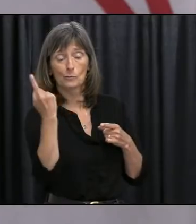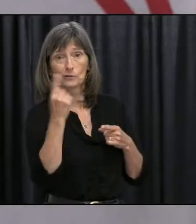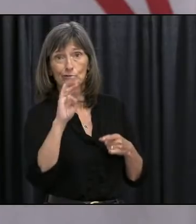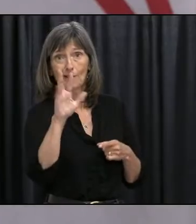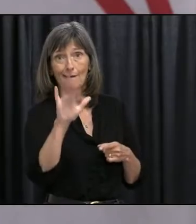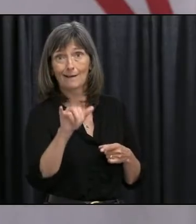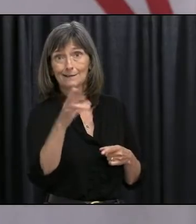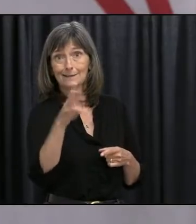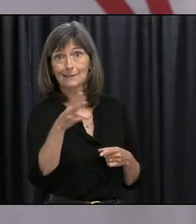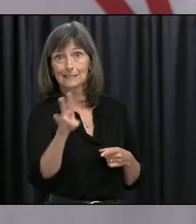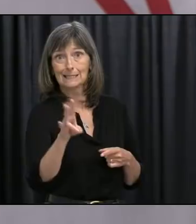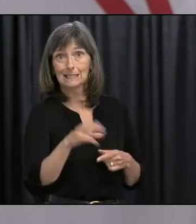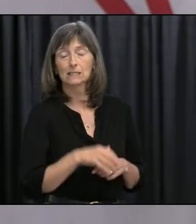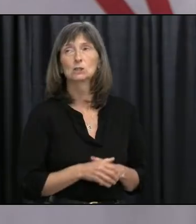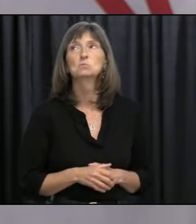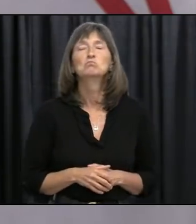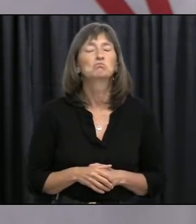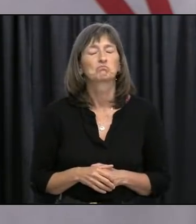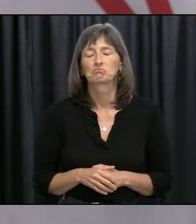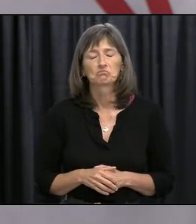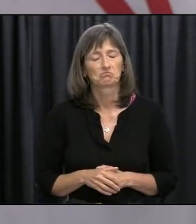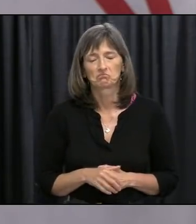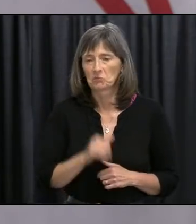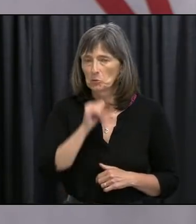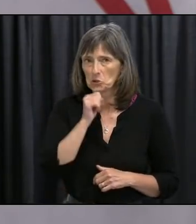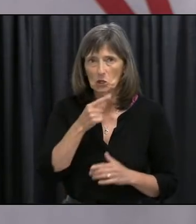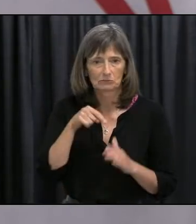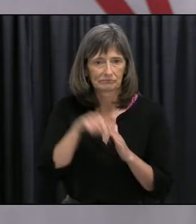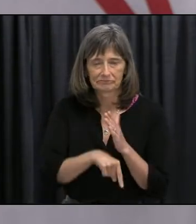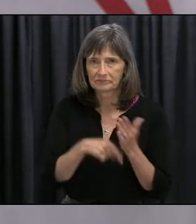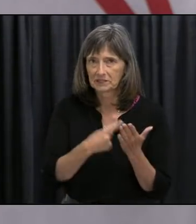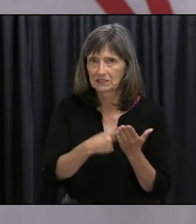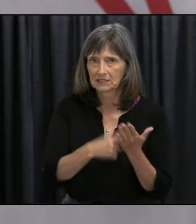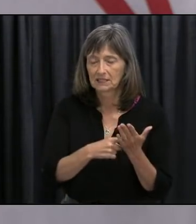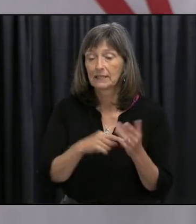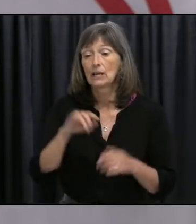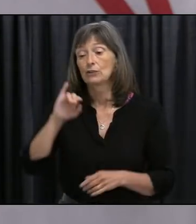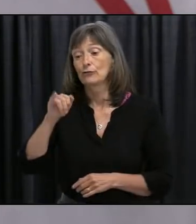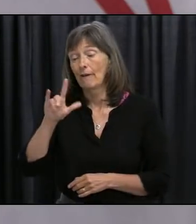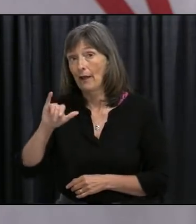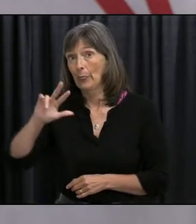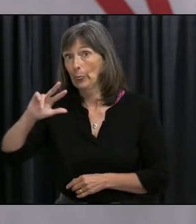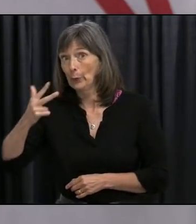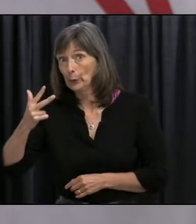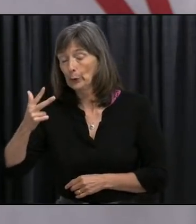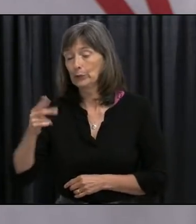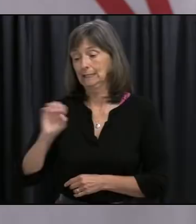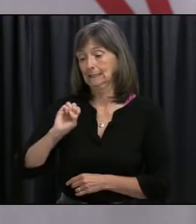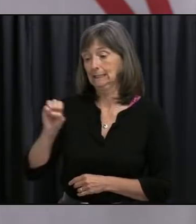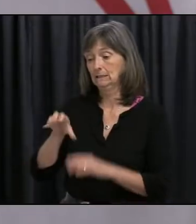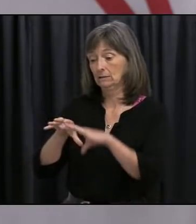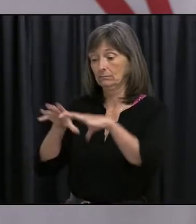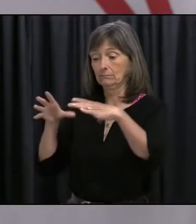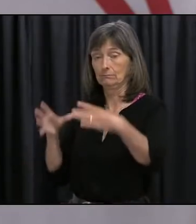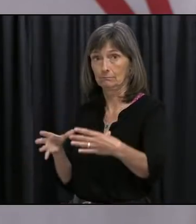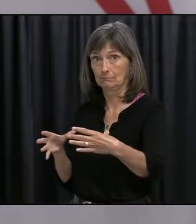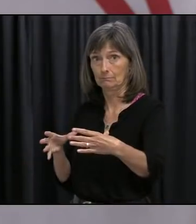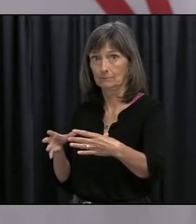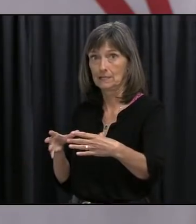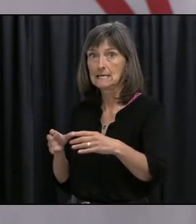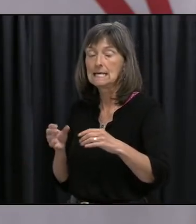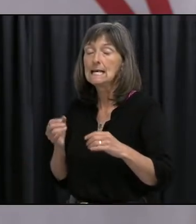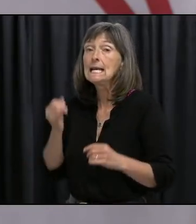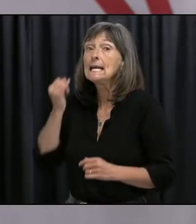No, that's not a discussion. What we said is that the Atlantic bubble on July 3rd The earliest possible date that if we were